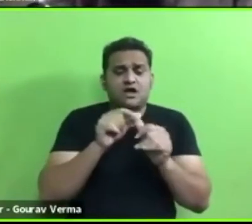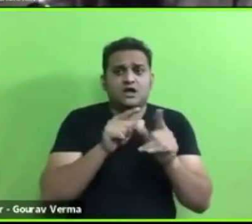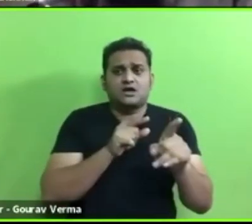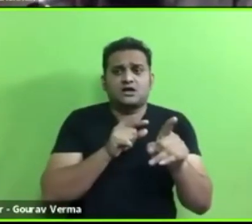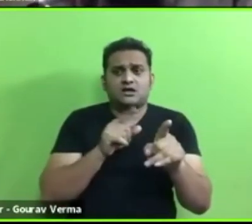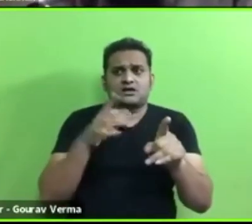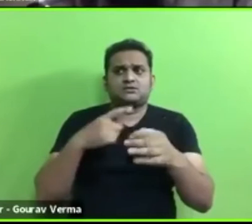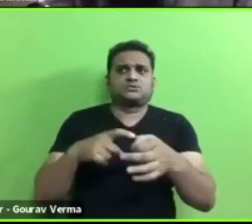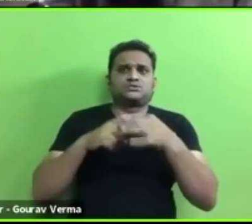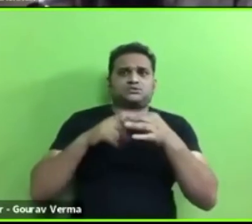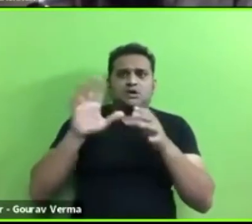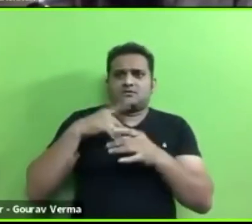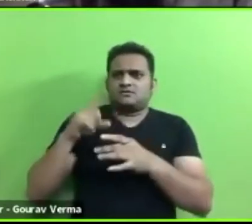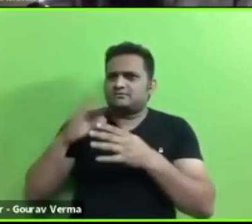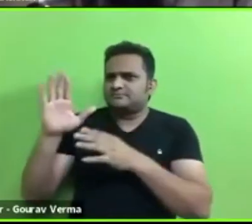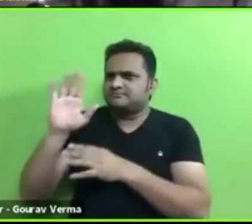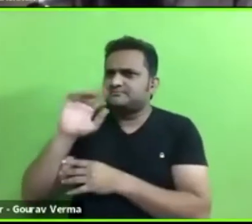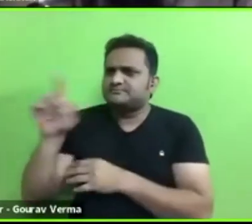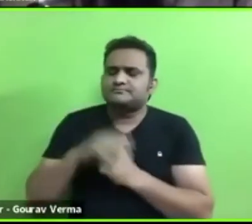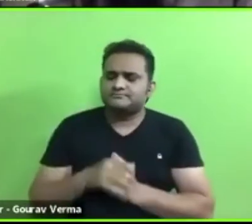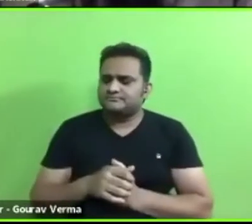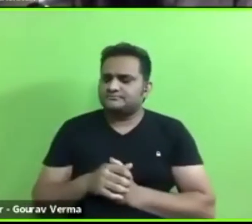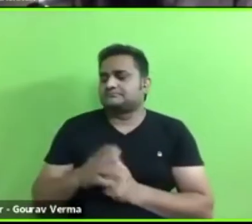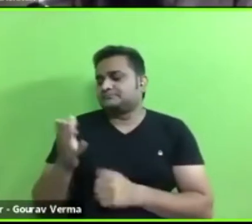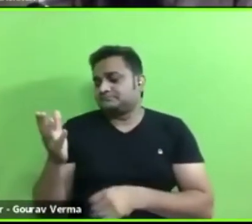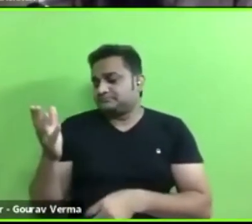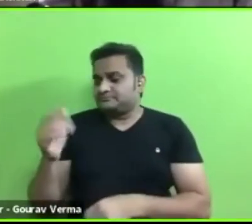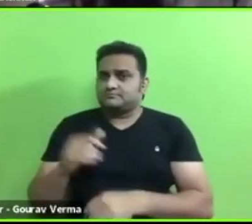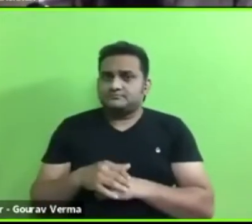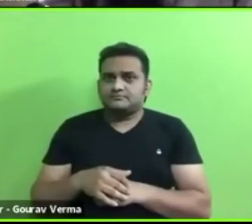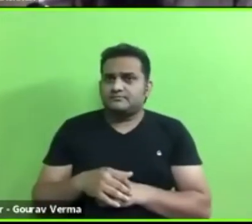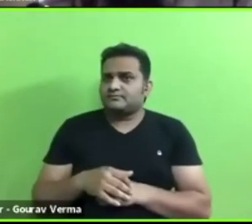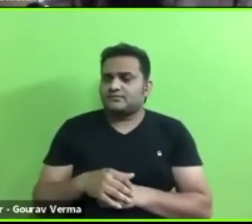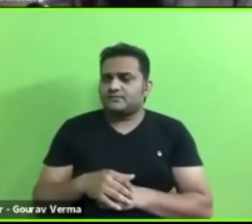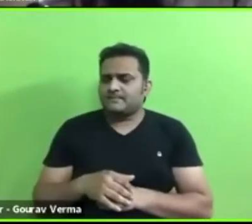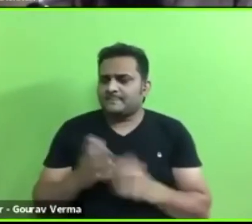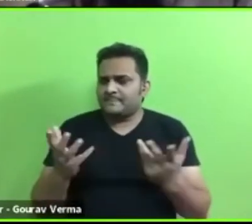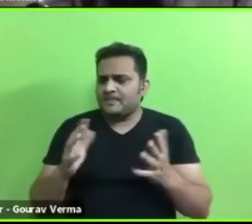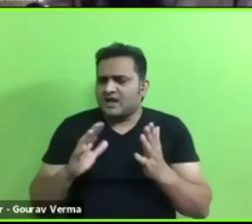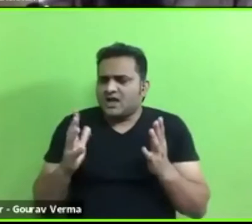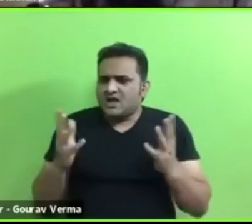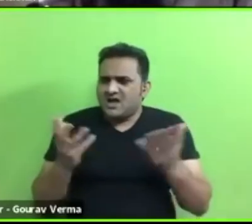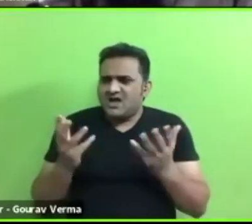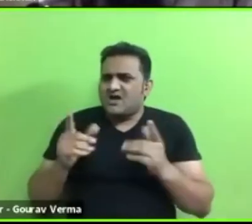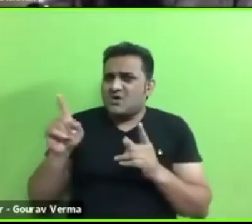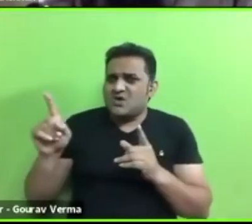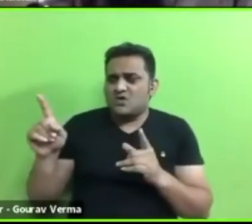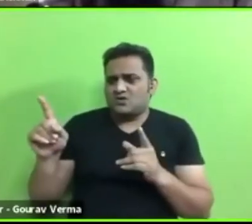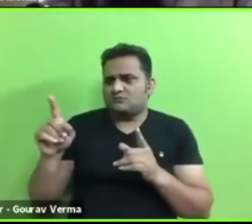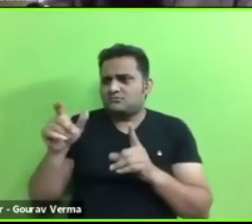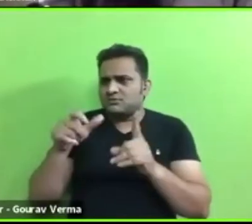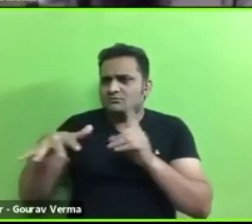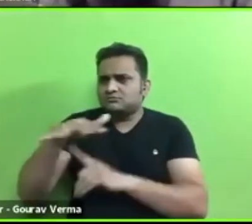takes the question. So then how do you then train your taste buds and